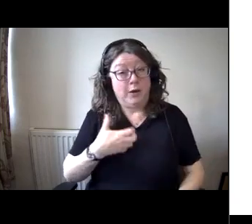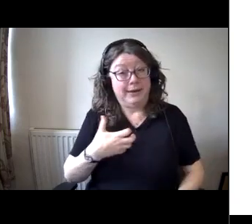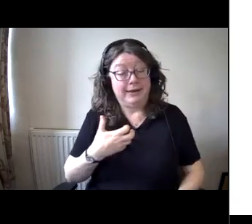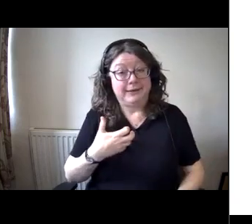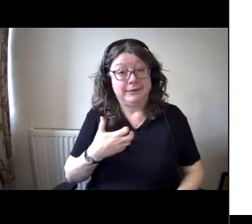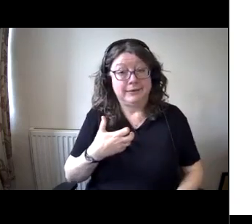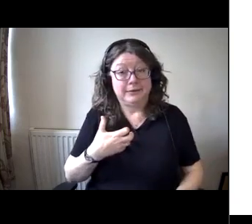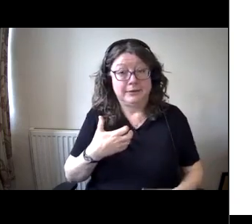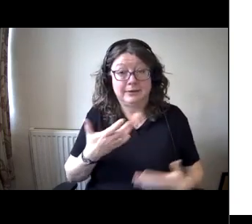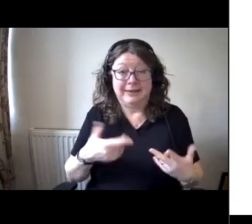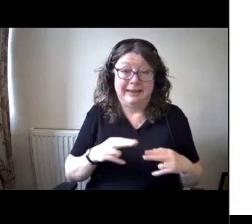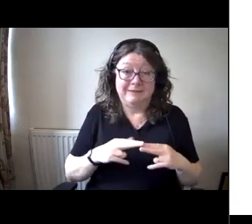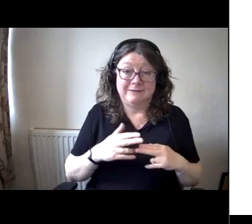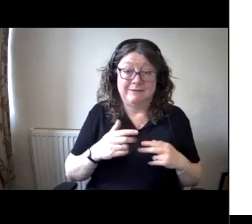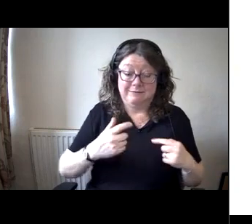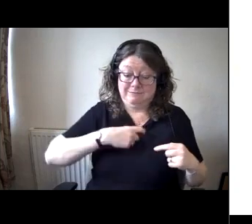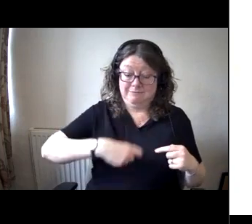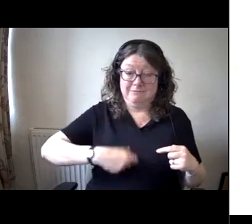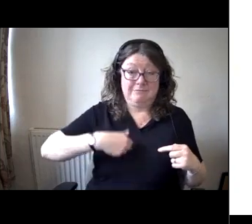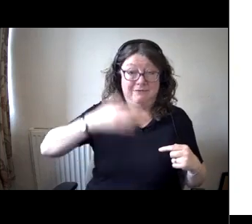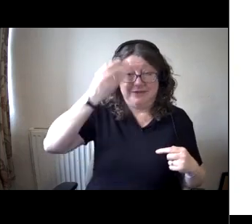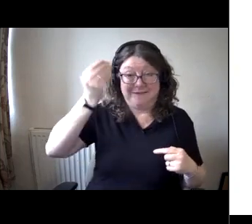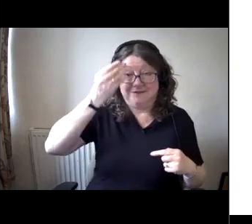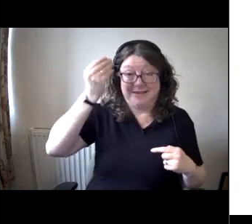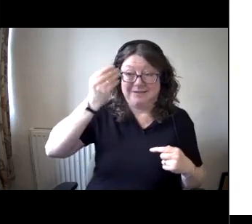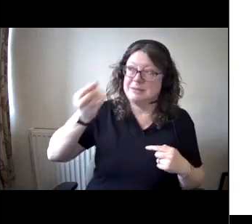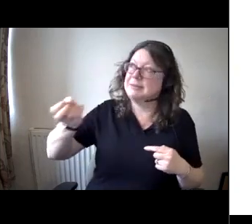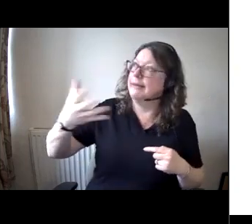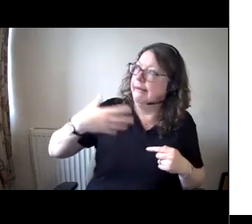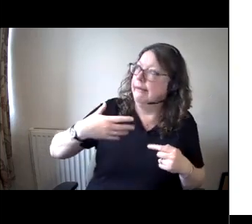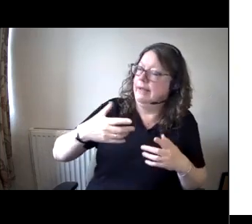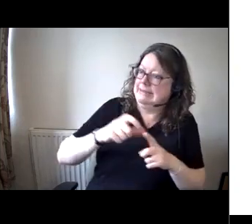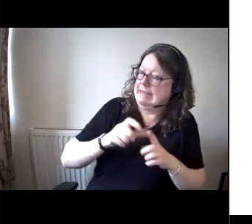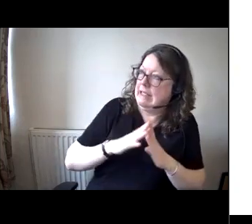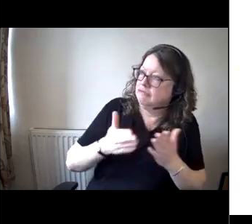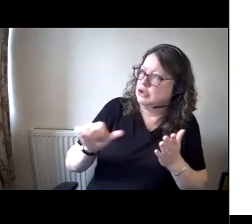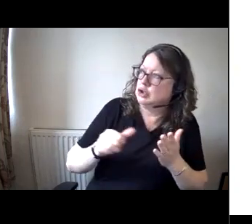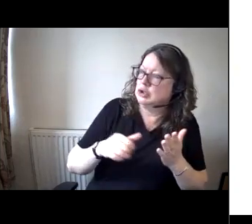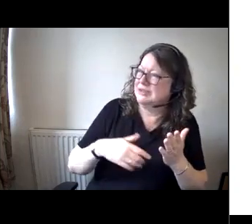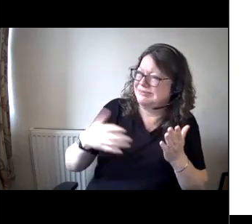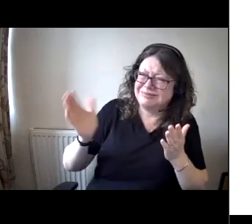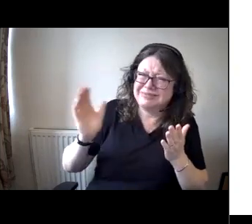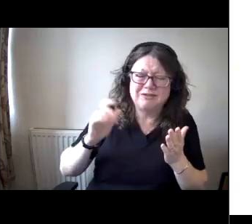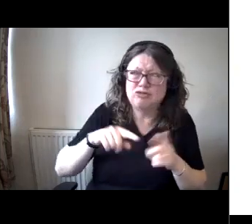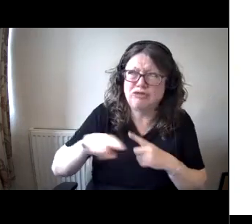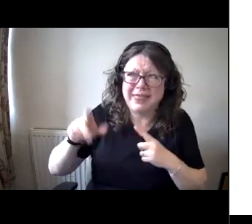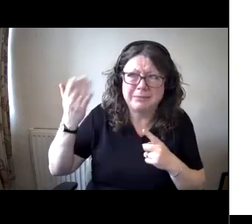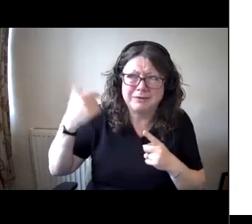yourself what will help. What could help is somebody coming to you with that.